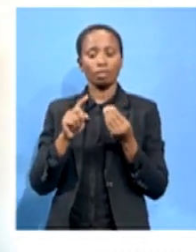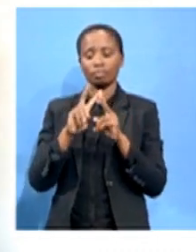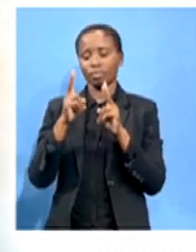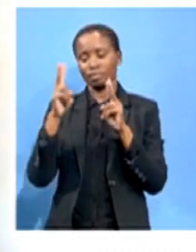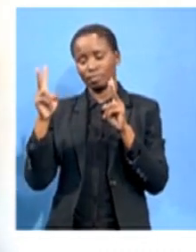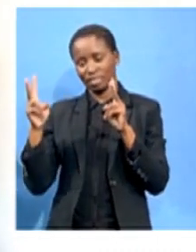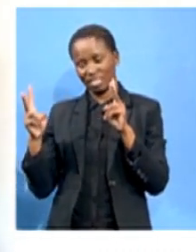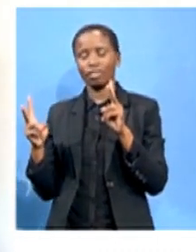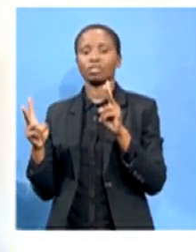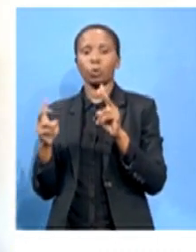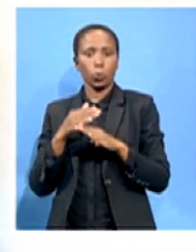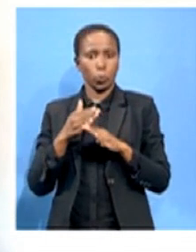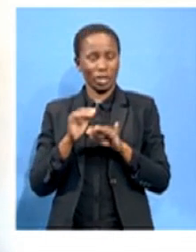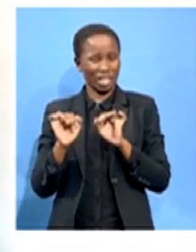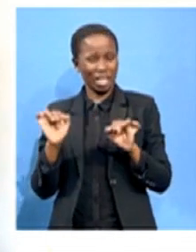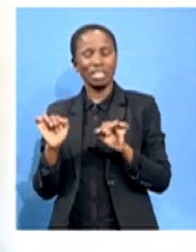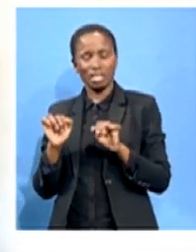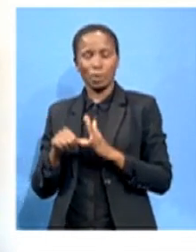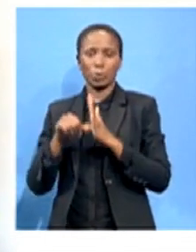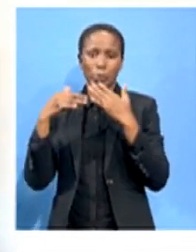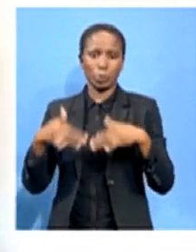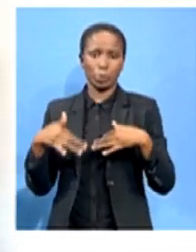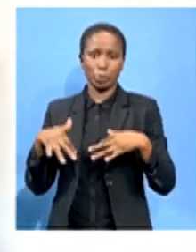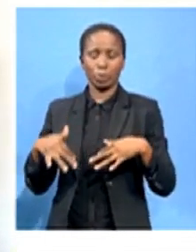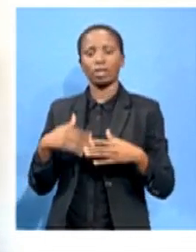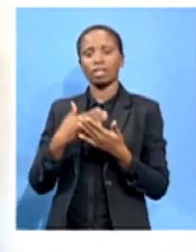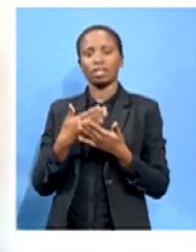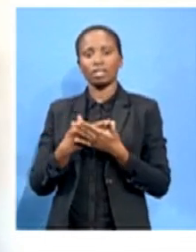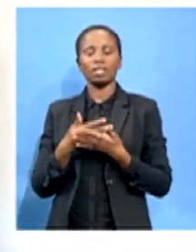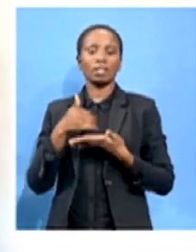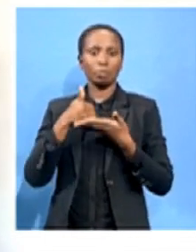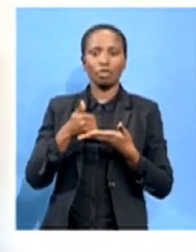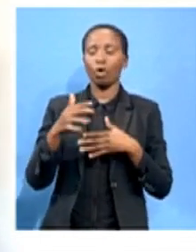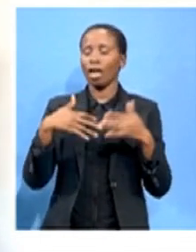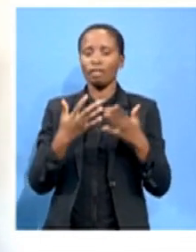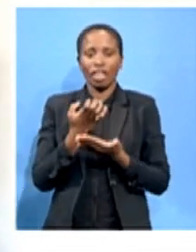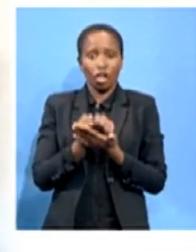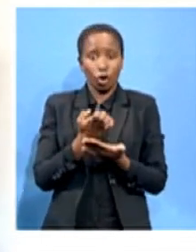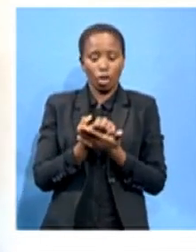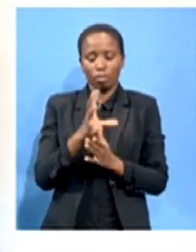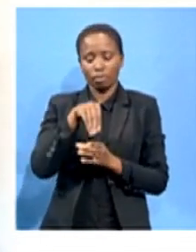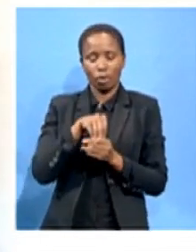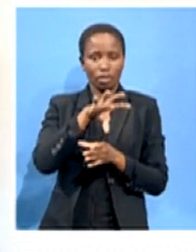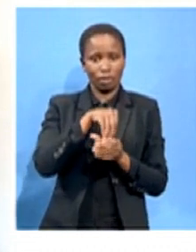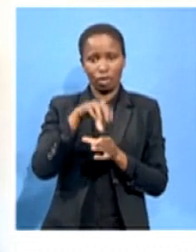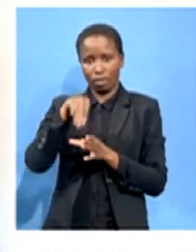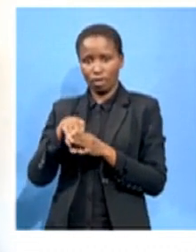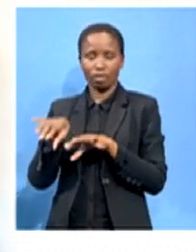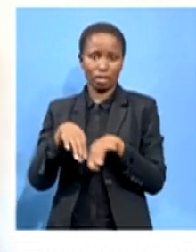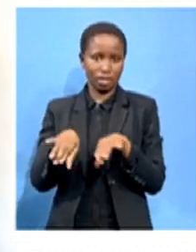important. They're inputs into every economic activity and therefore essential to develop competitiveness on the